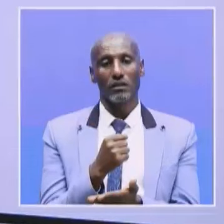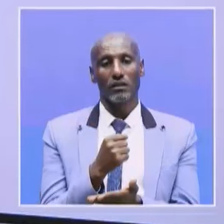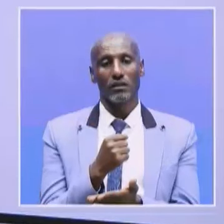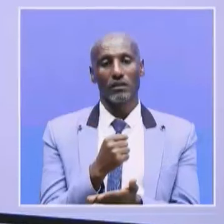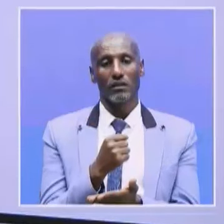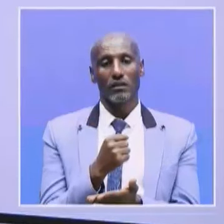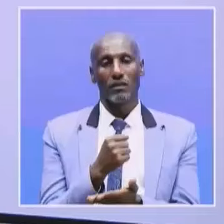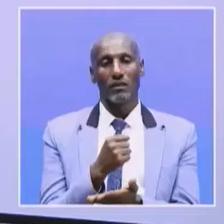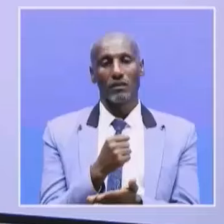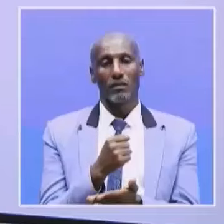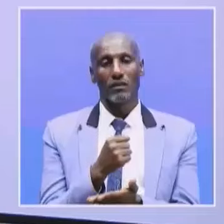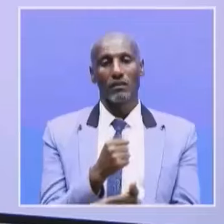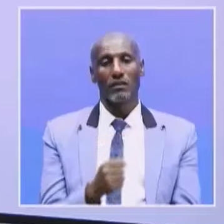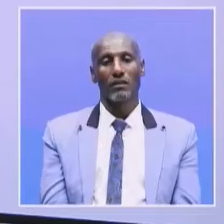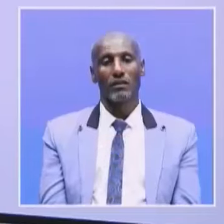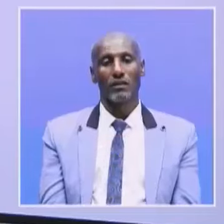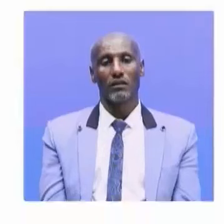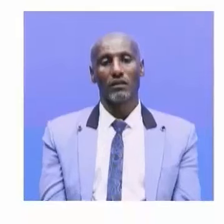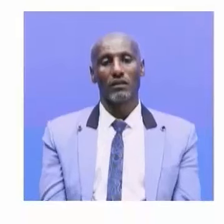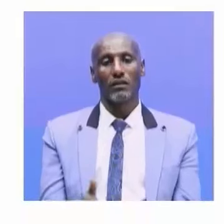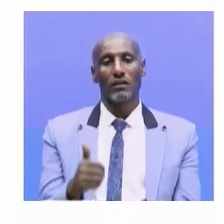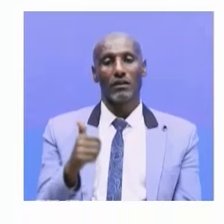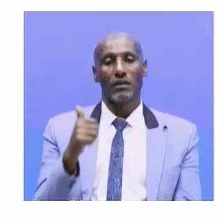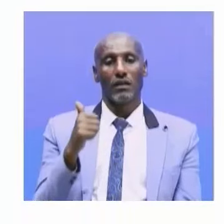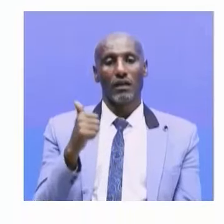use here a few